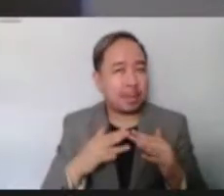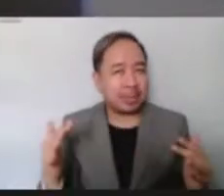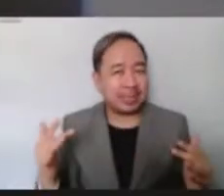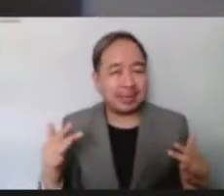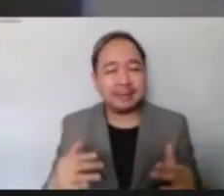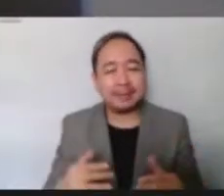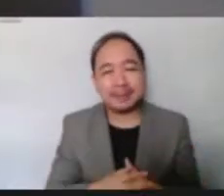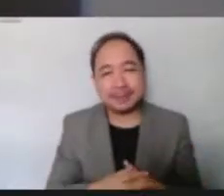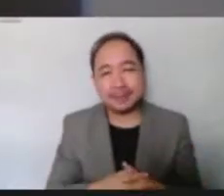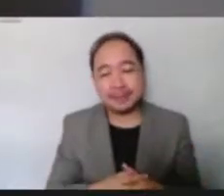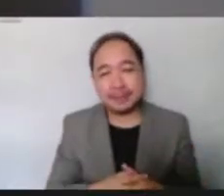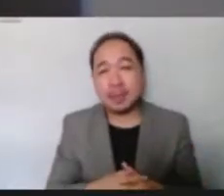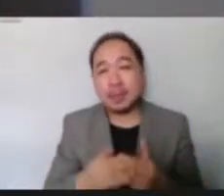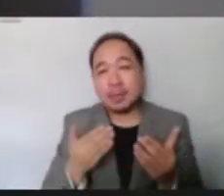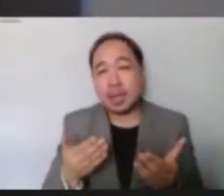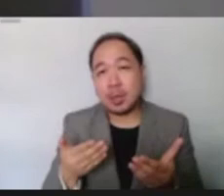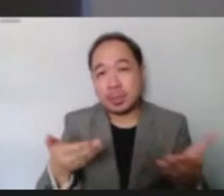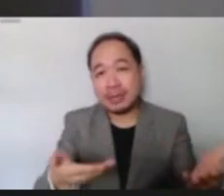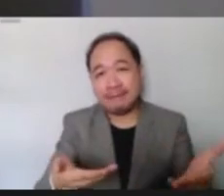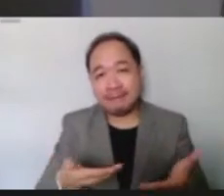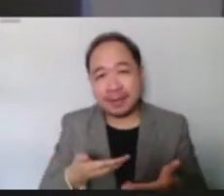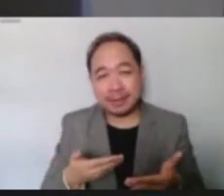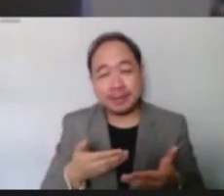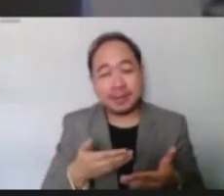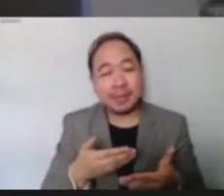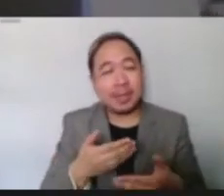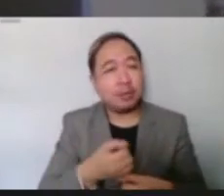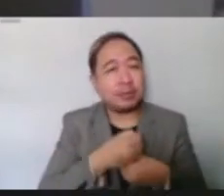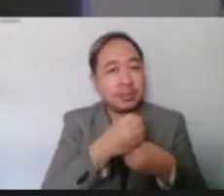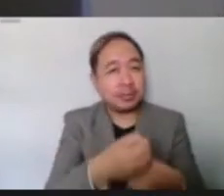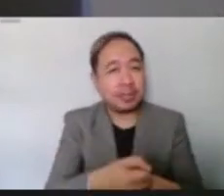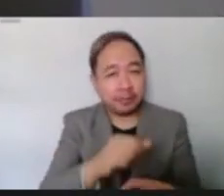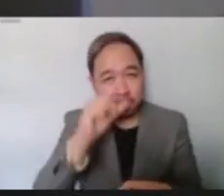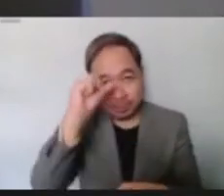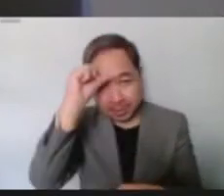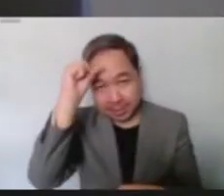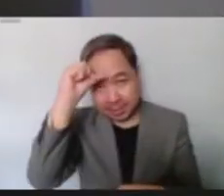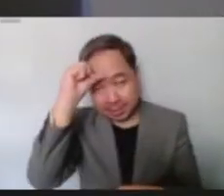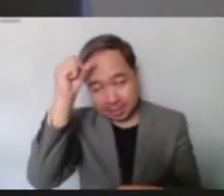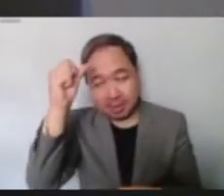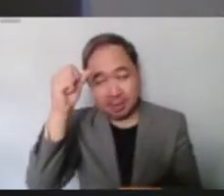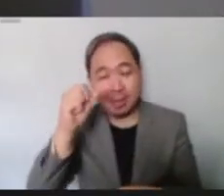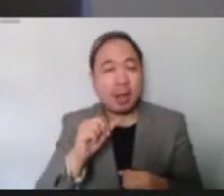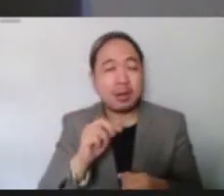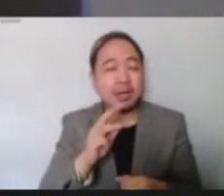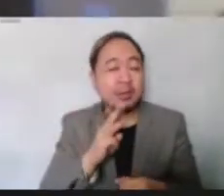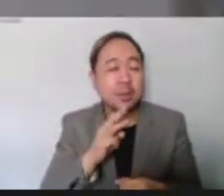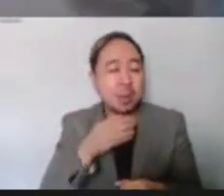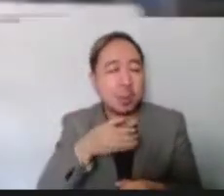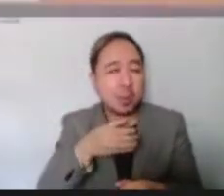I would now like to invite the distinguished delegate from India Water Foundation